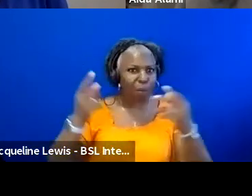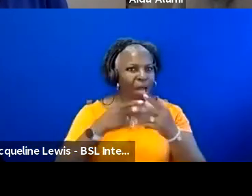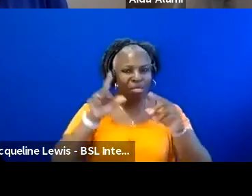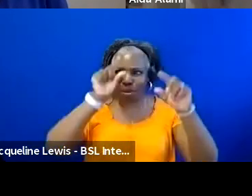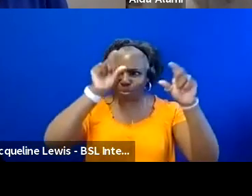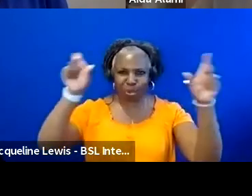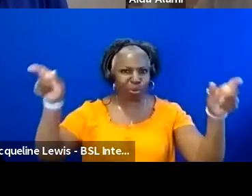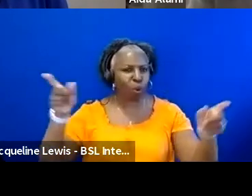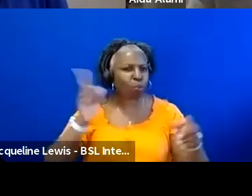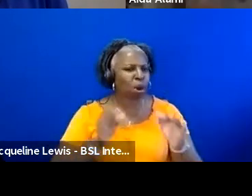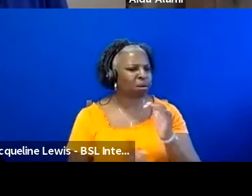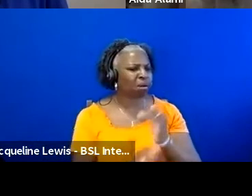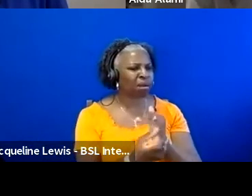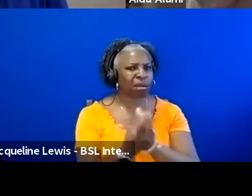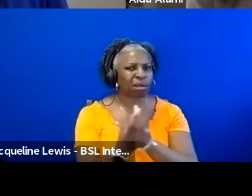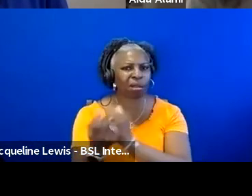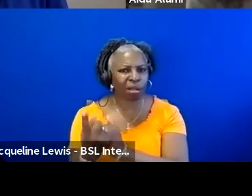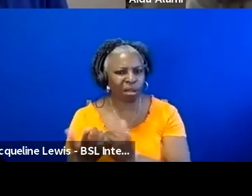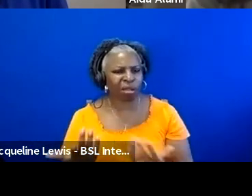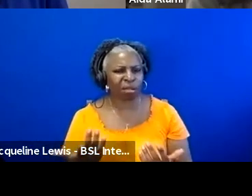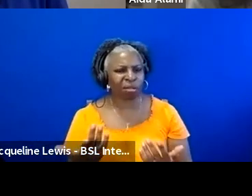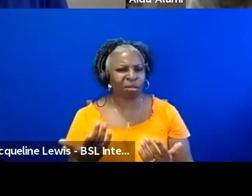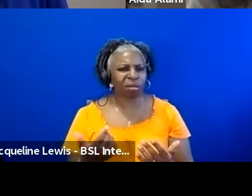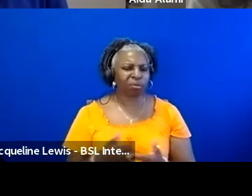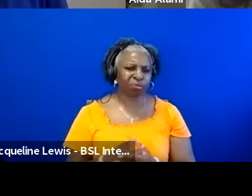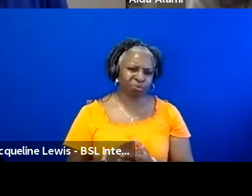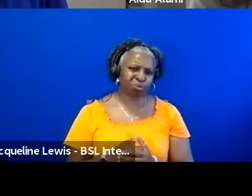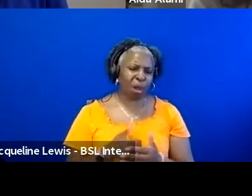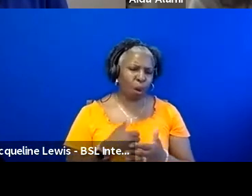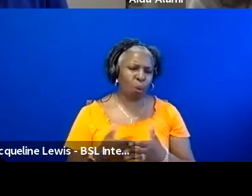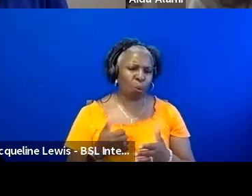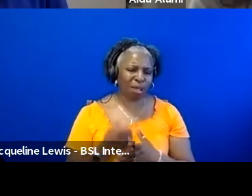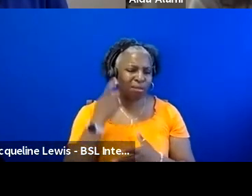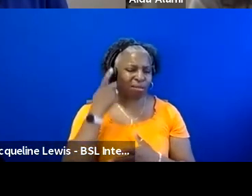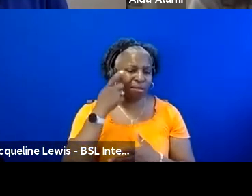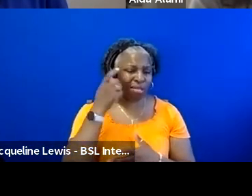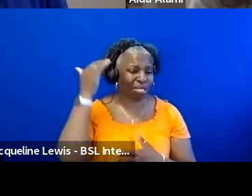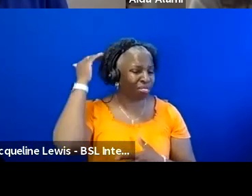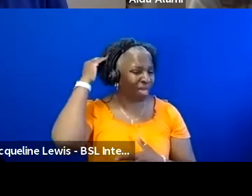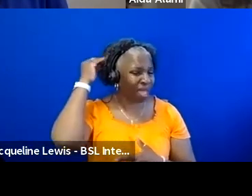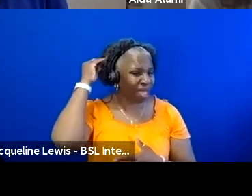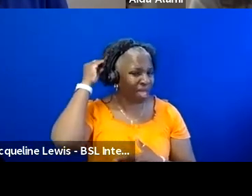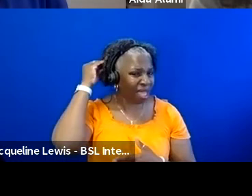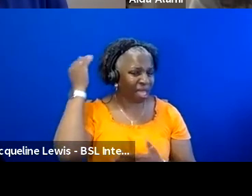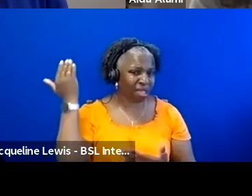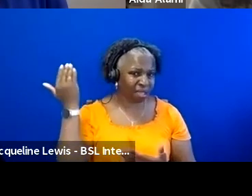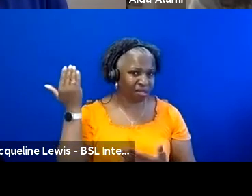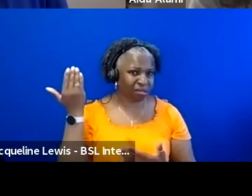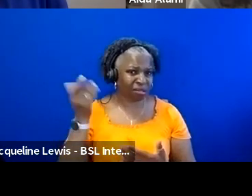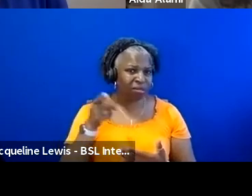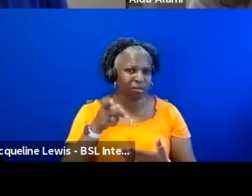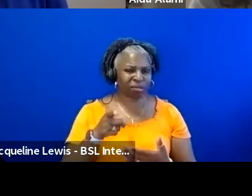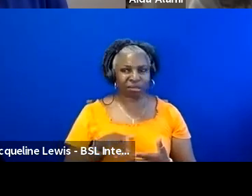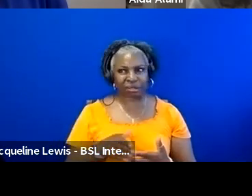media. But it's always something I consider and think about. It's a bit of a balance, isn't it? Because, I